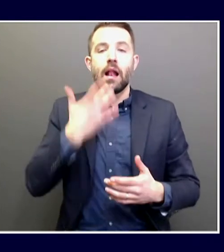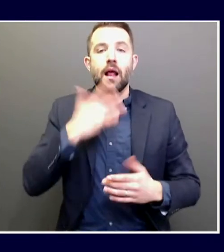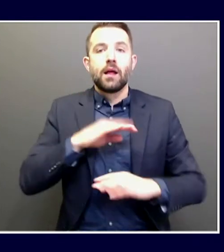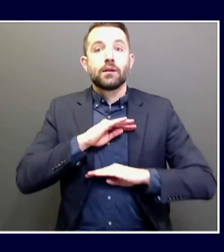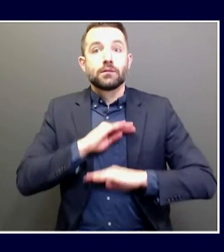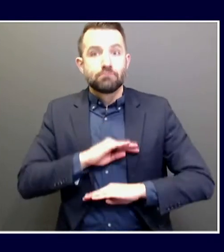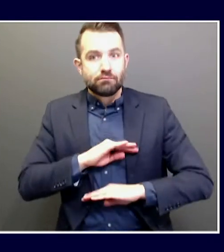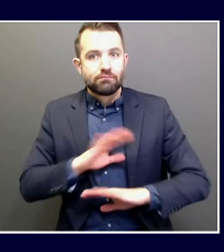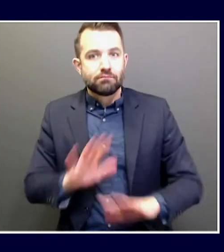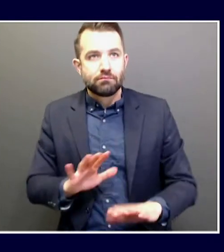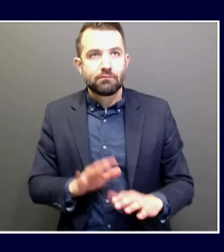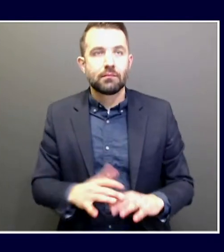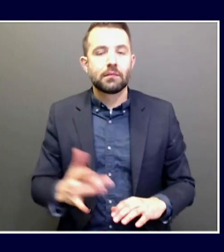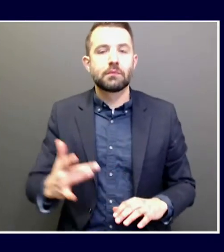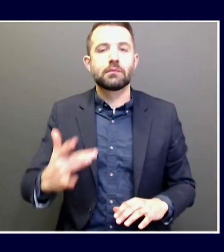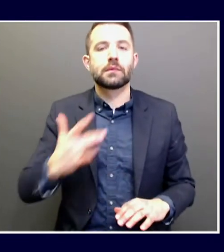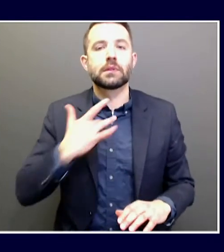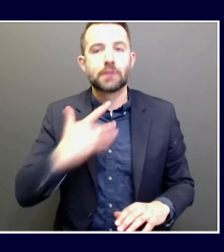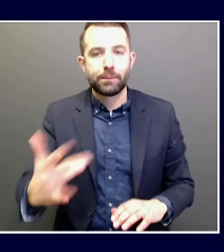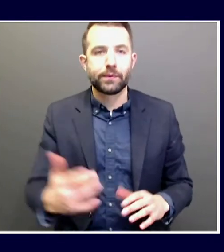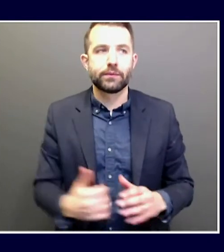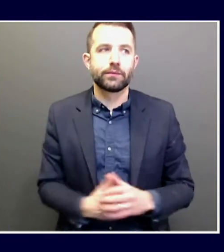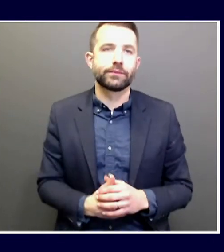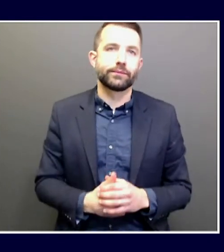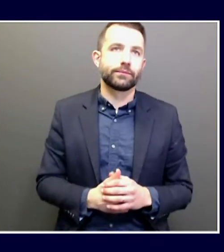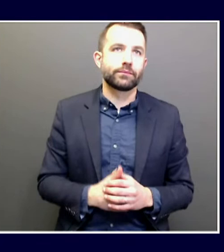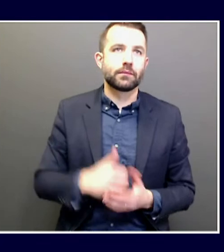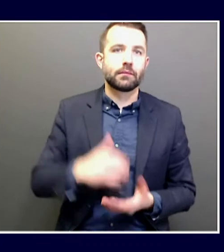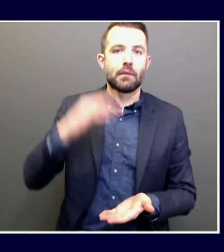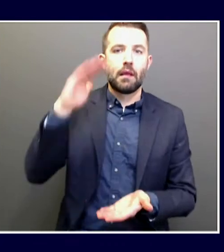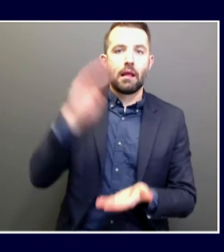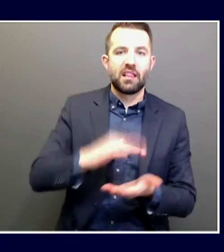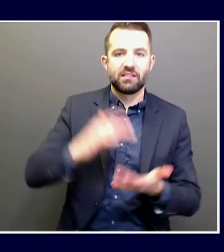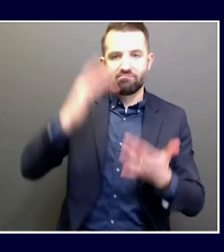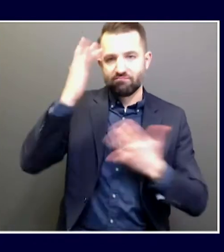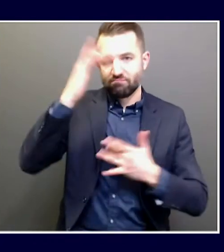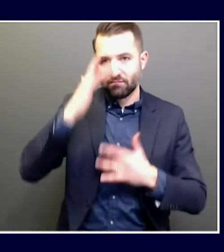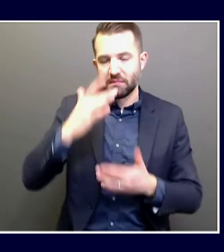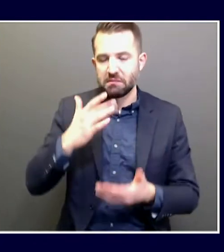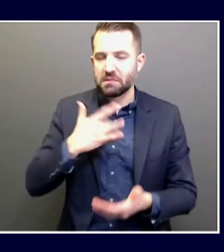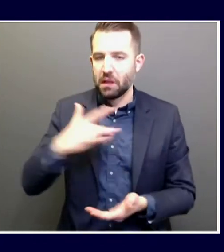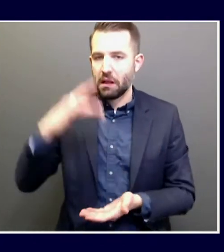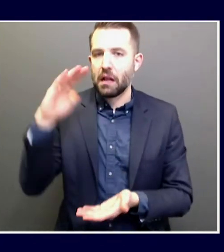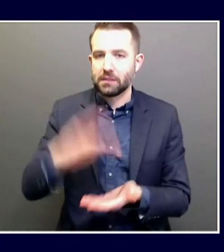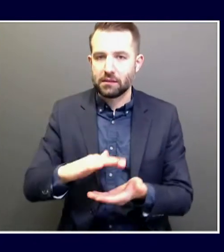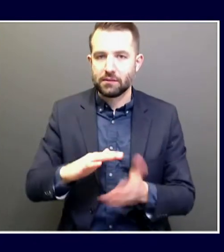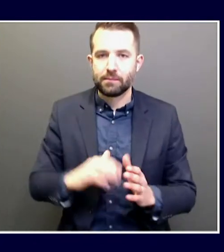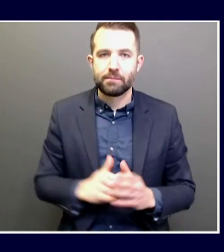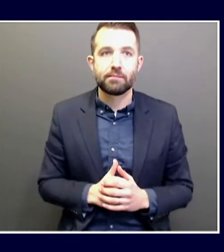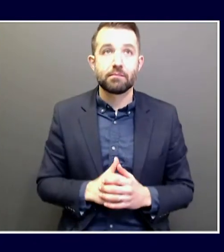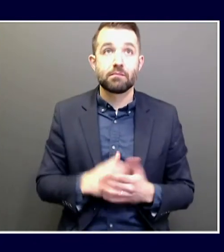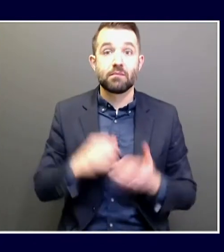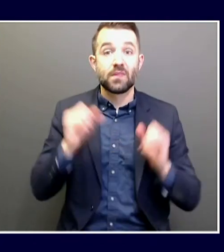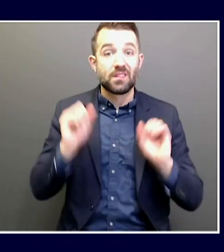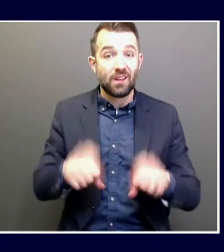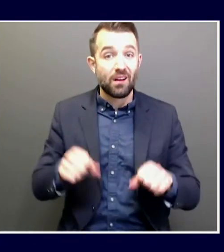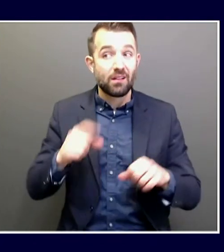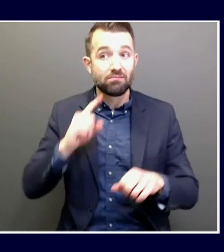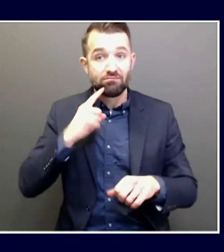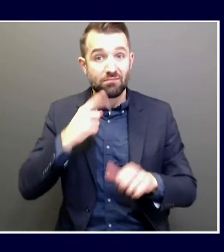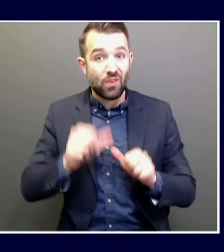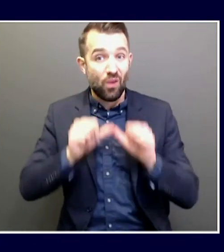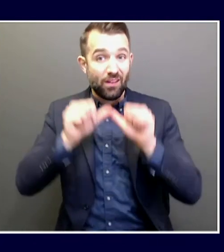general do not suffer the same degree of severe illness that adults can, although they can have long-term consequences,